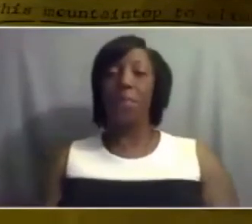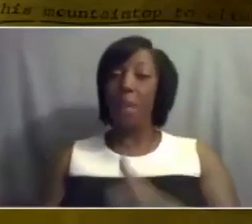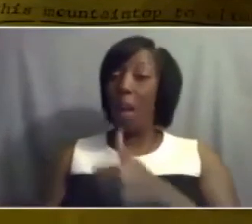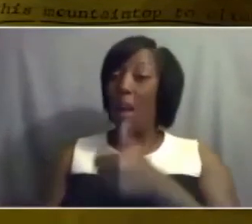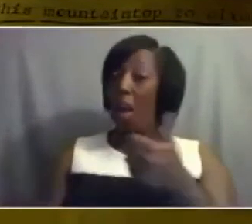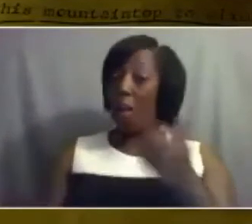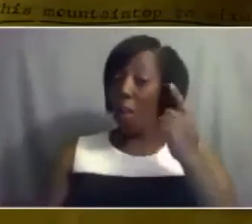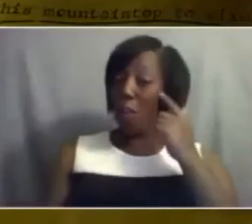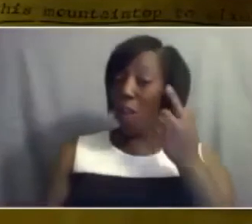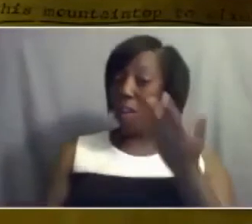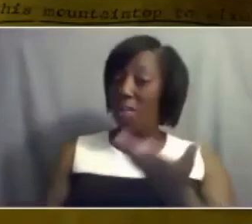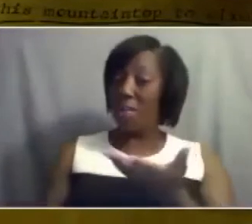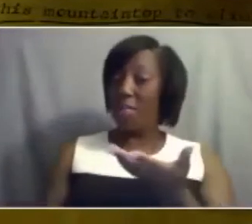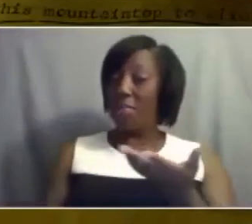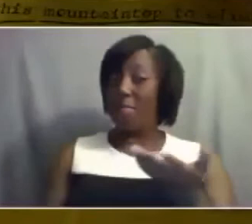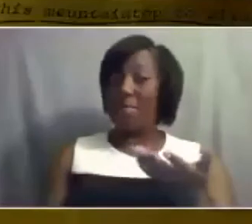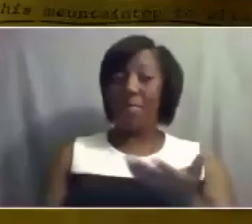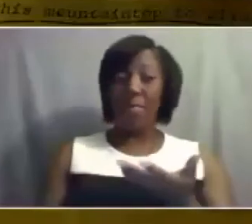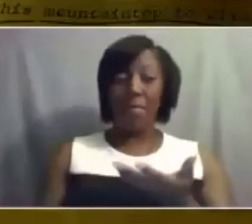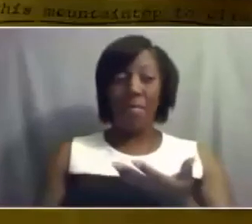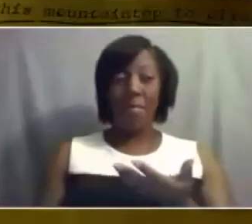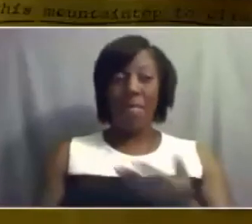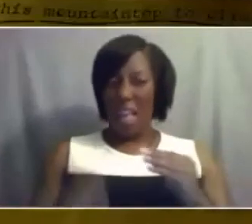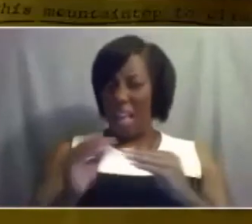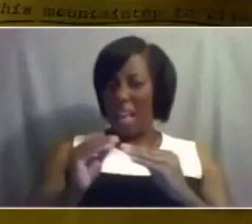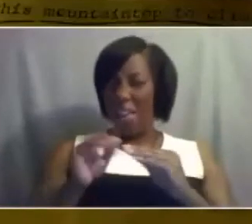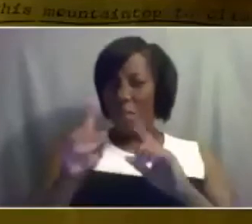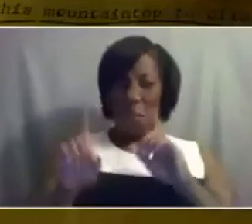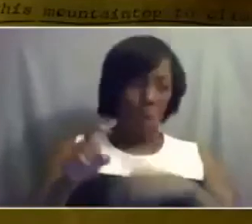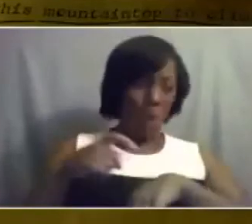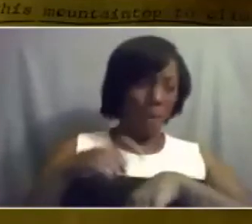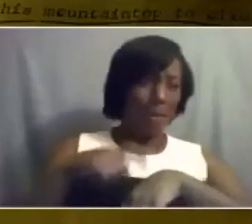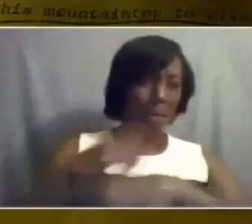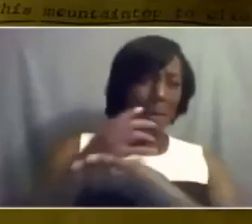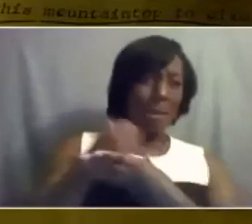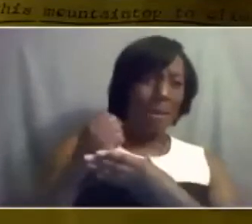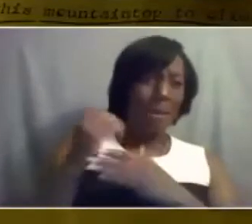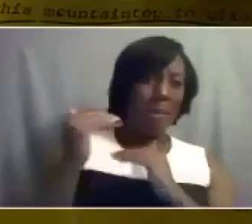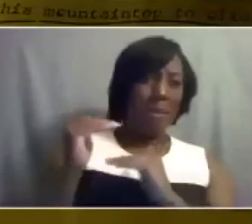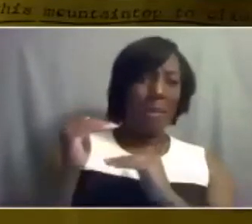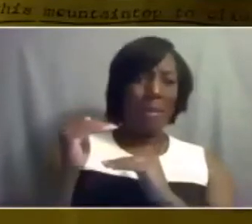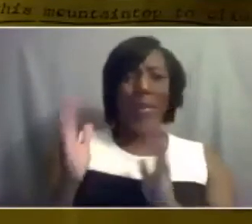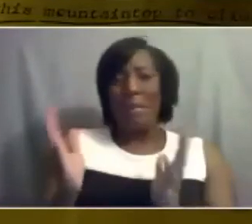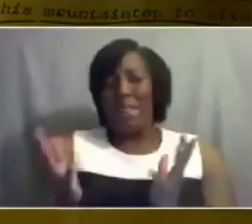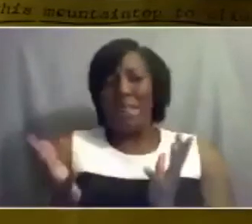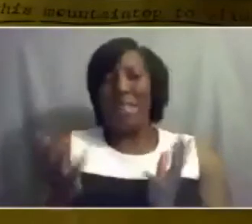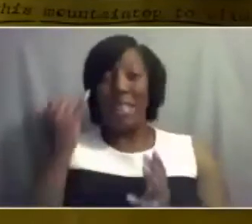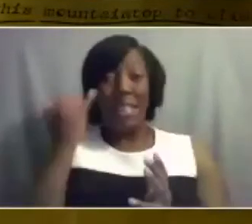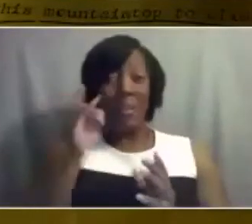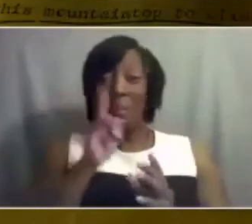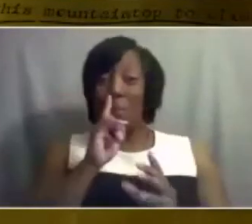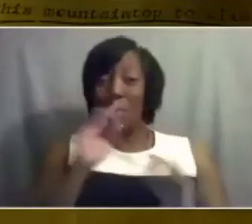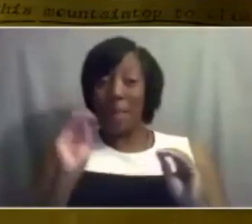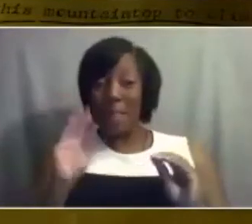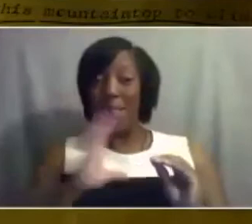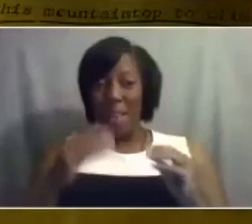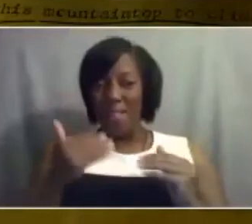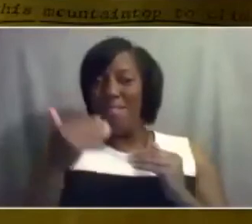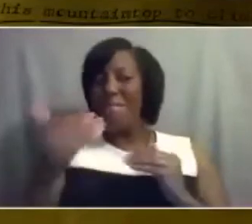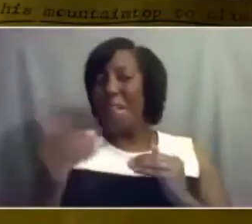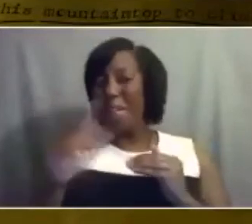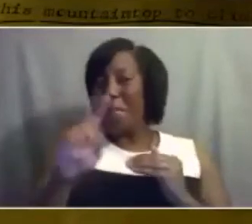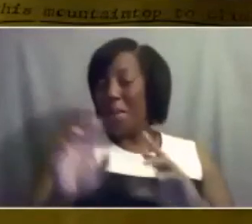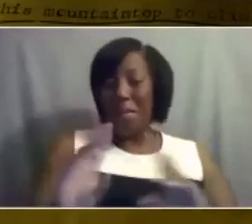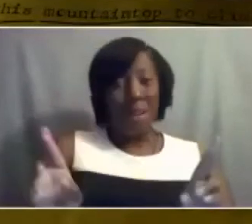thoughts on this? I have more questions than we have time. So if this one doesn't fit what you want to say, I got part